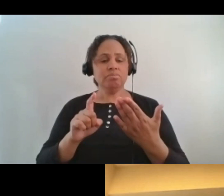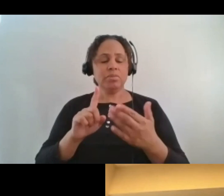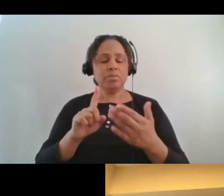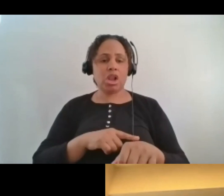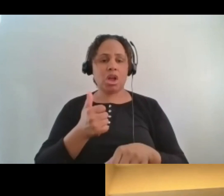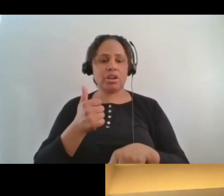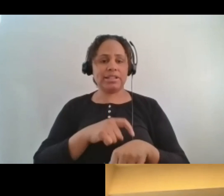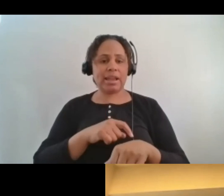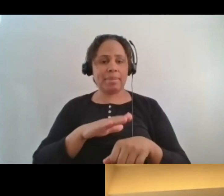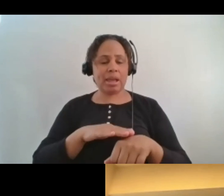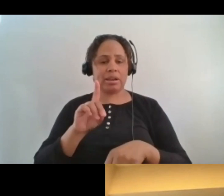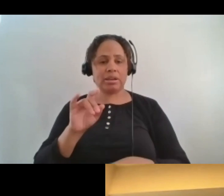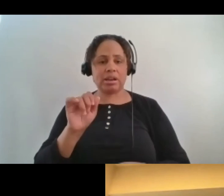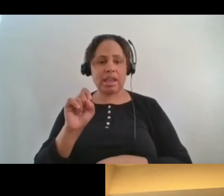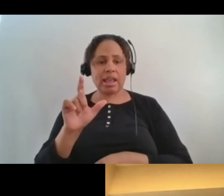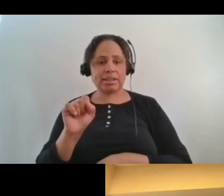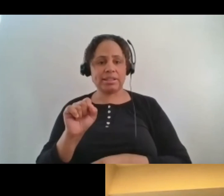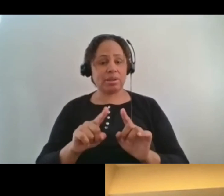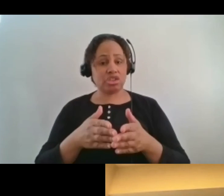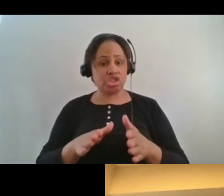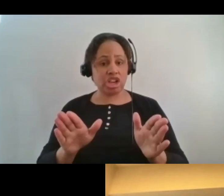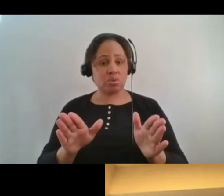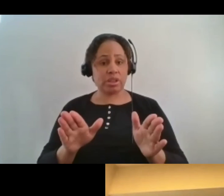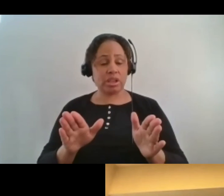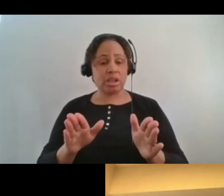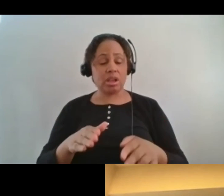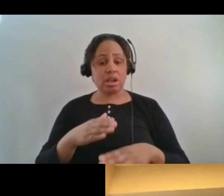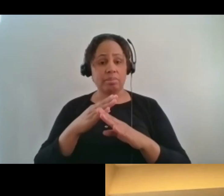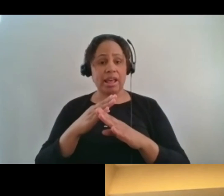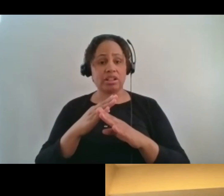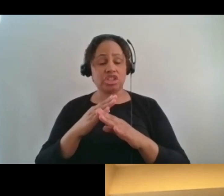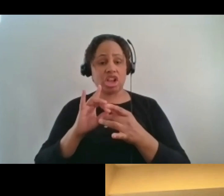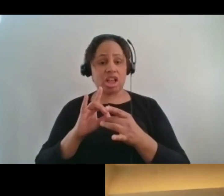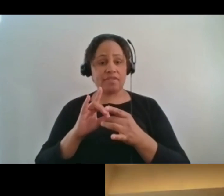But generally speaking, a blockage of the drainage system